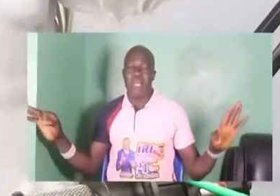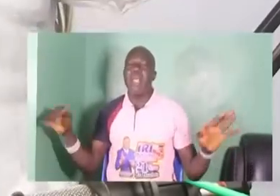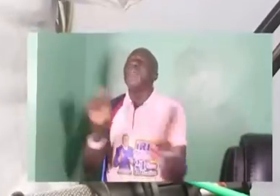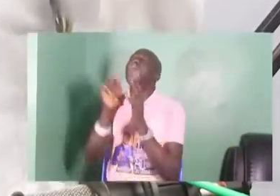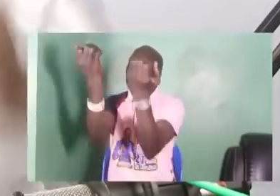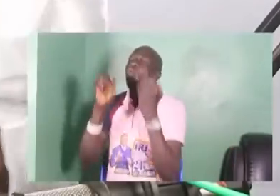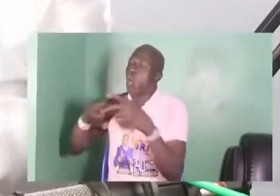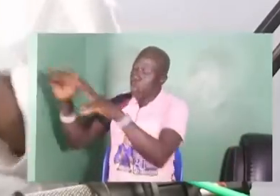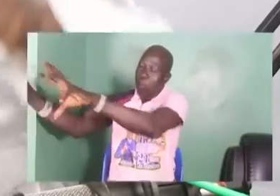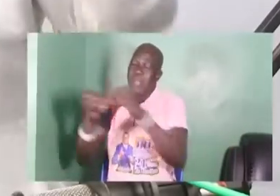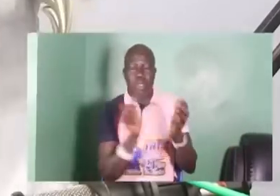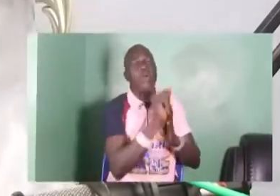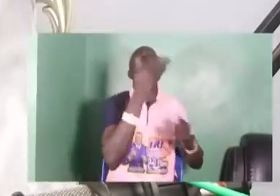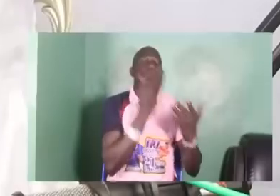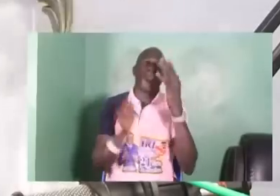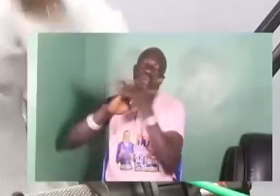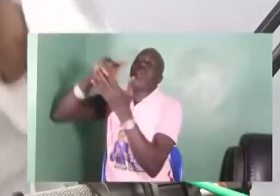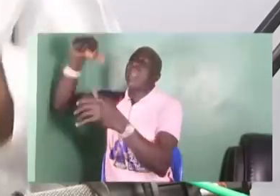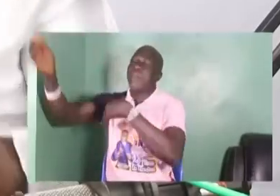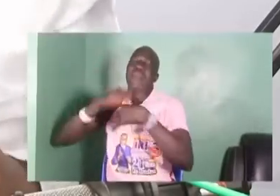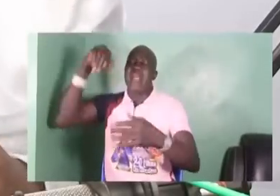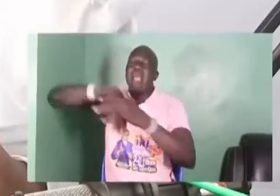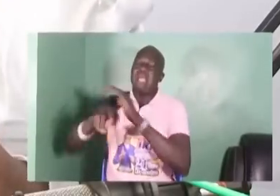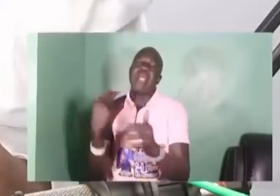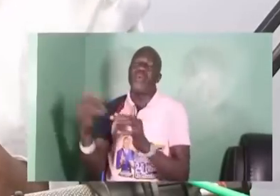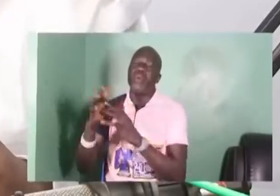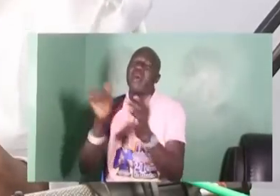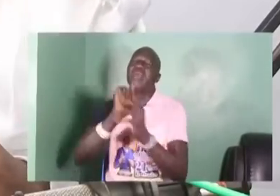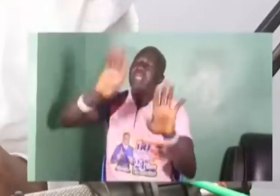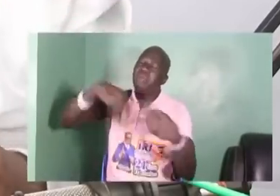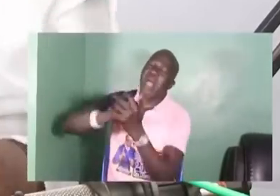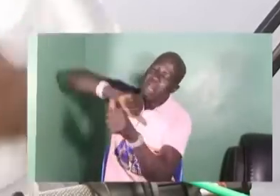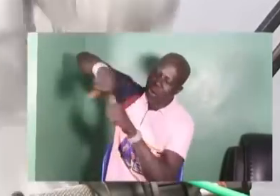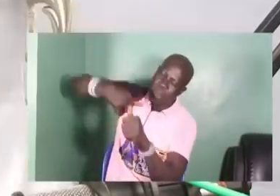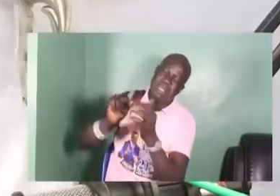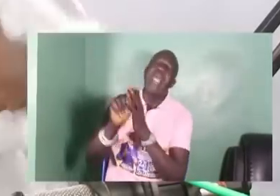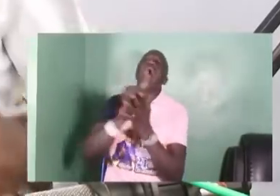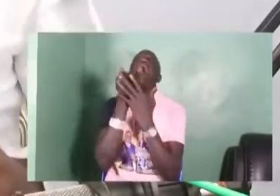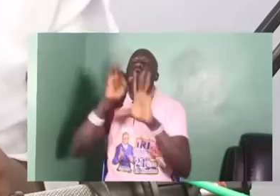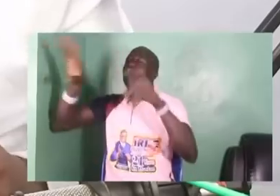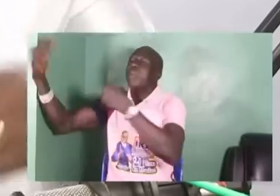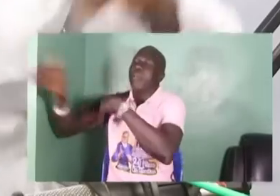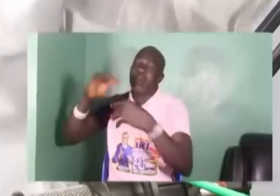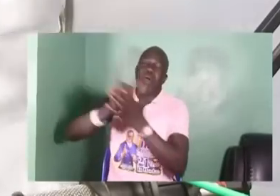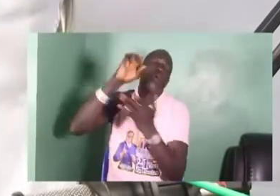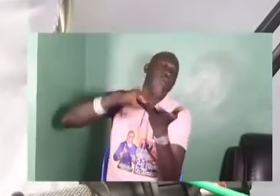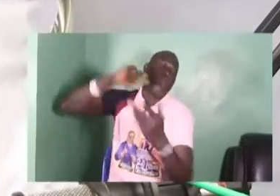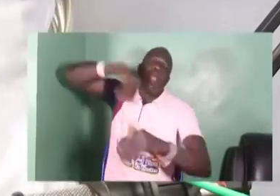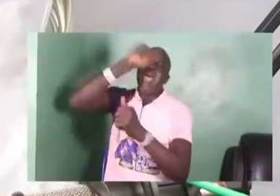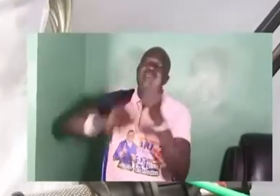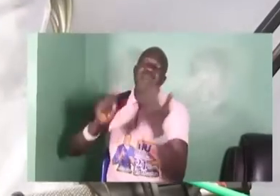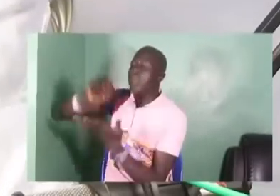your house once light comes you don't need to run sometimes we fast marathon